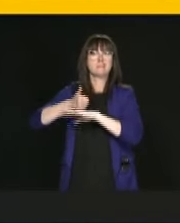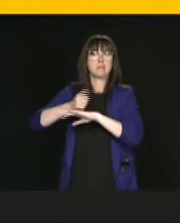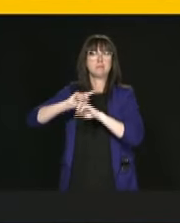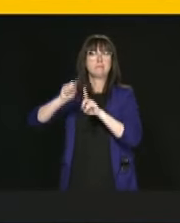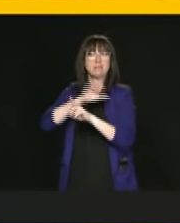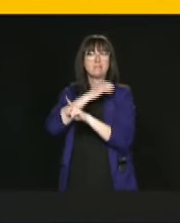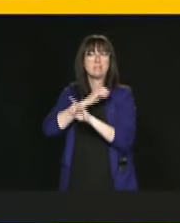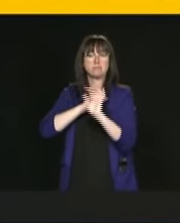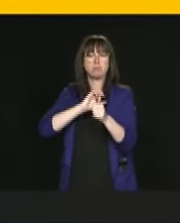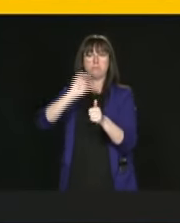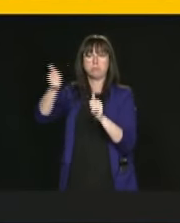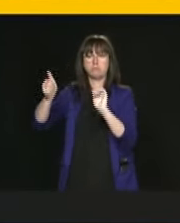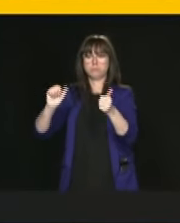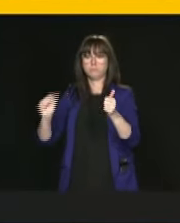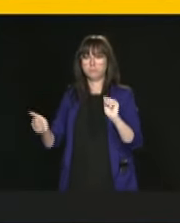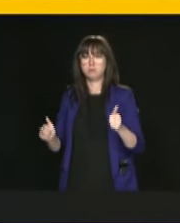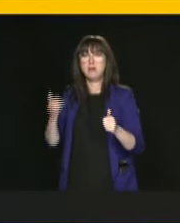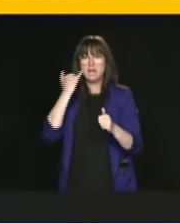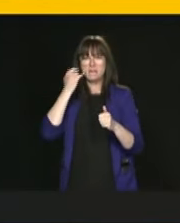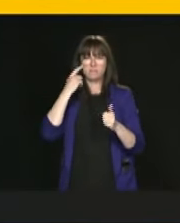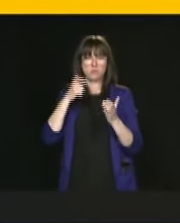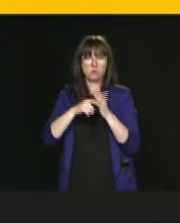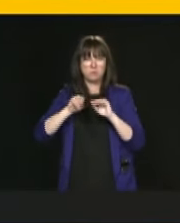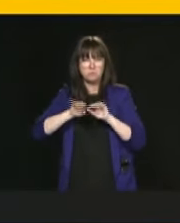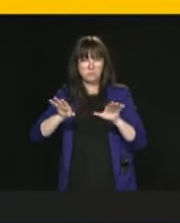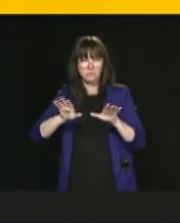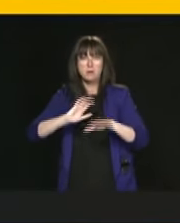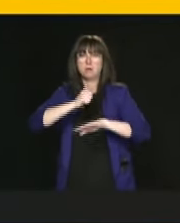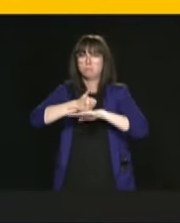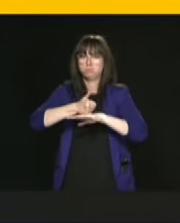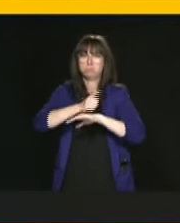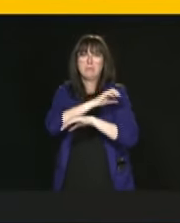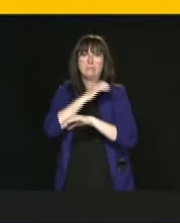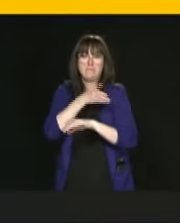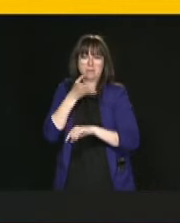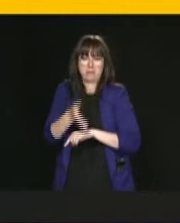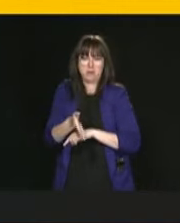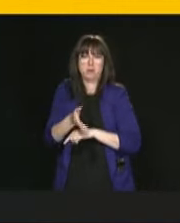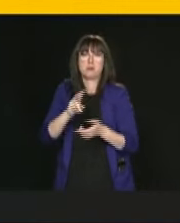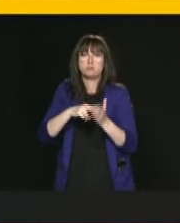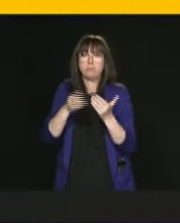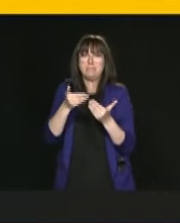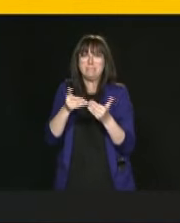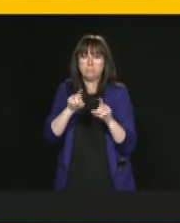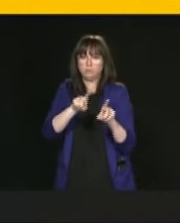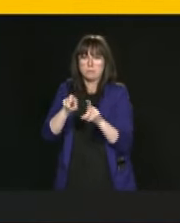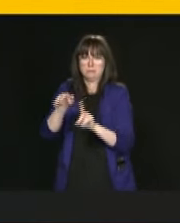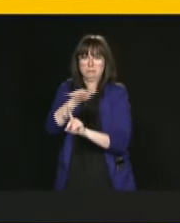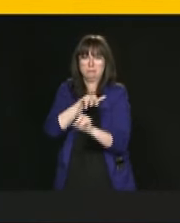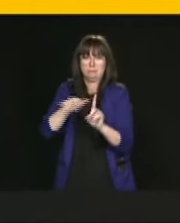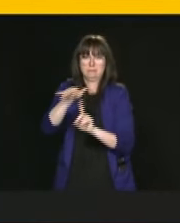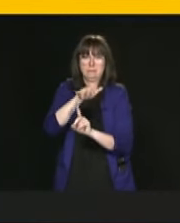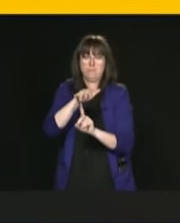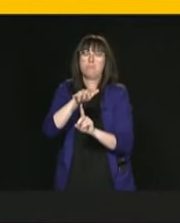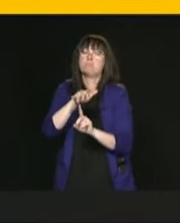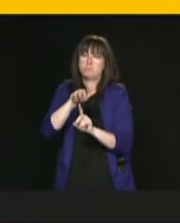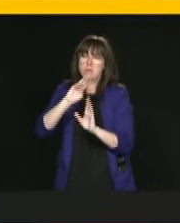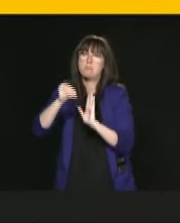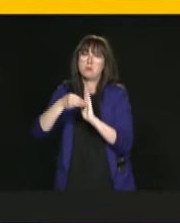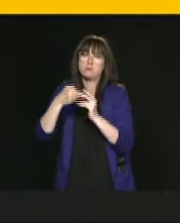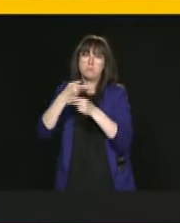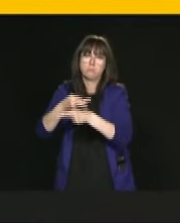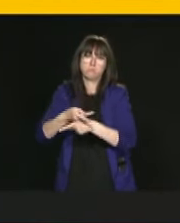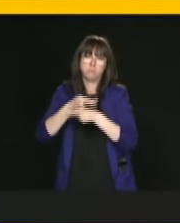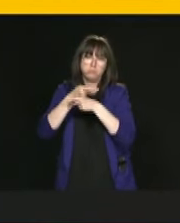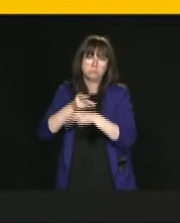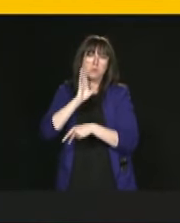more testing. So they are going to try to be very, very careful about this. And they have to evaluate this probably